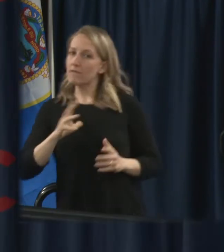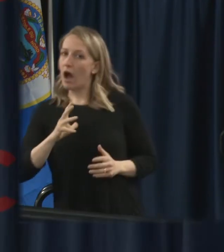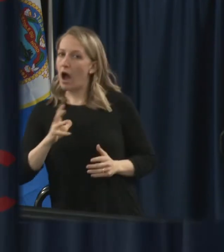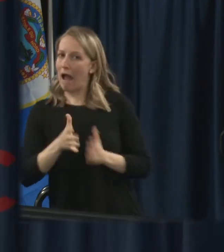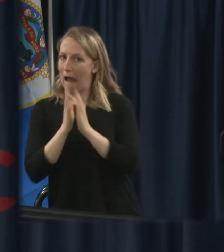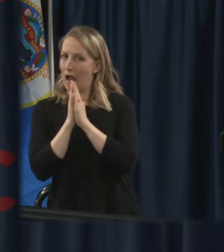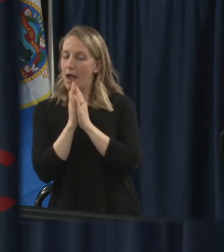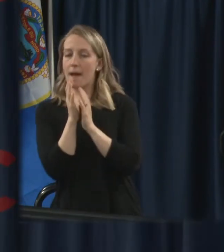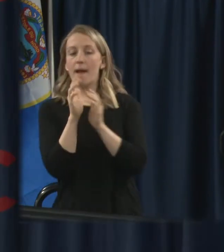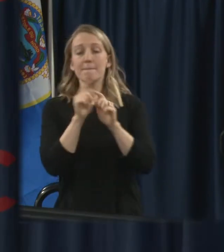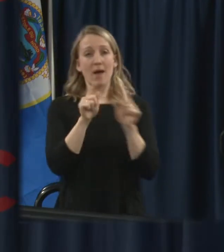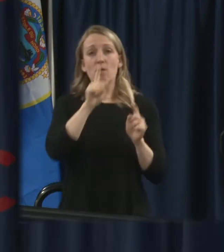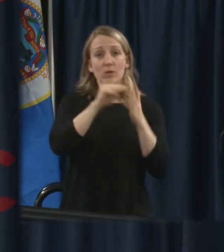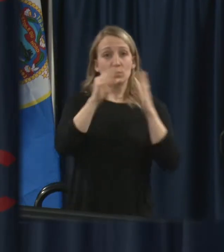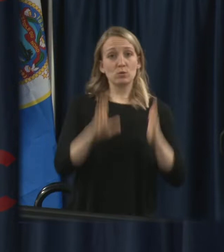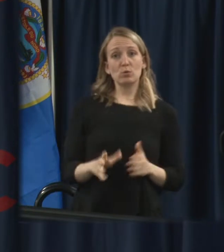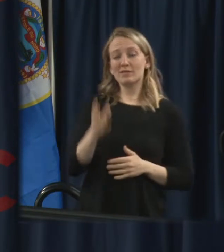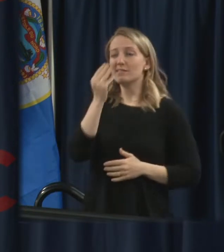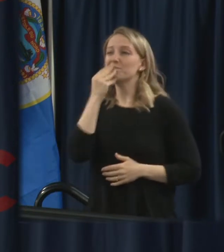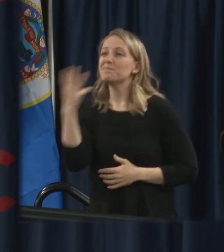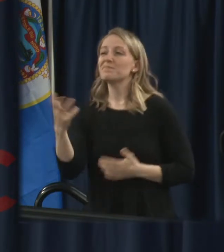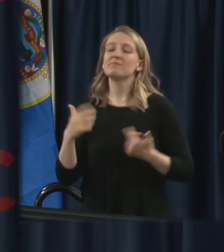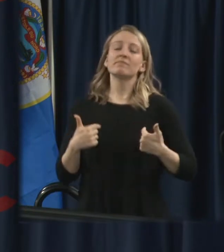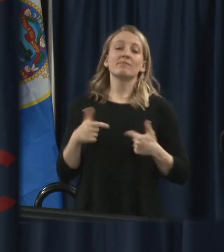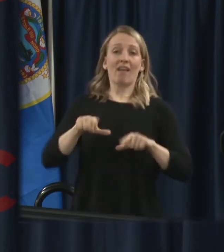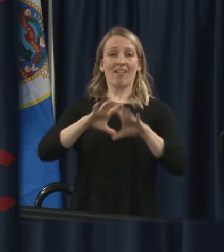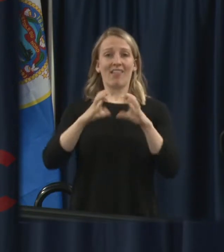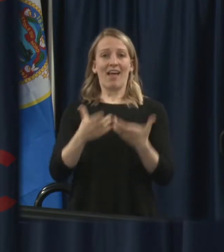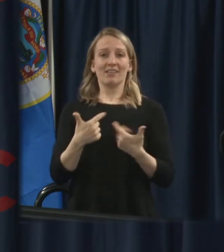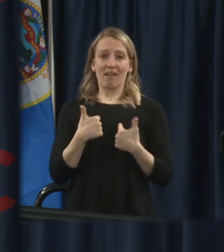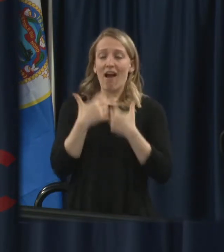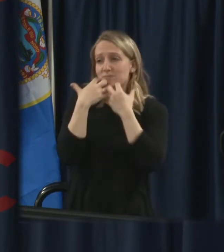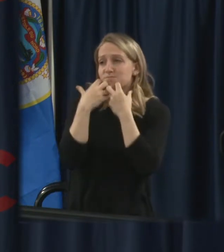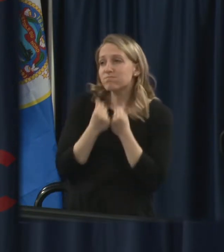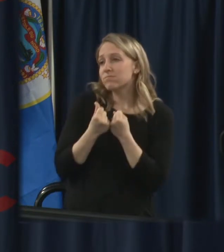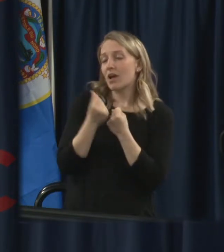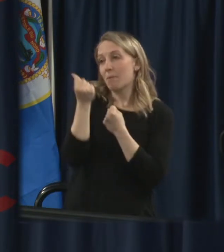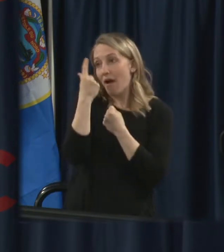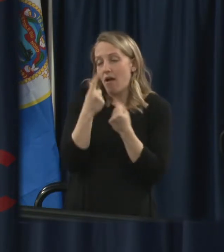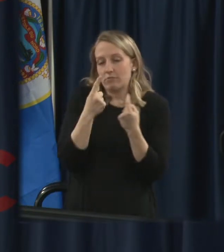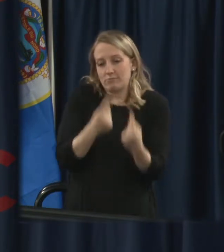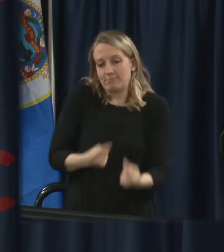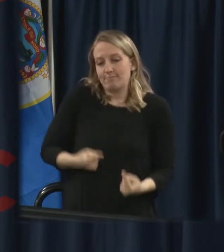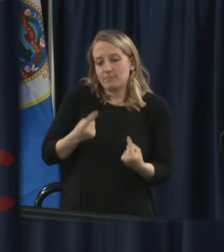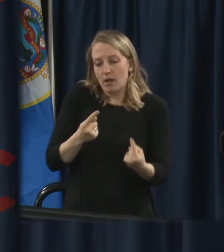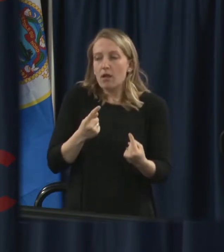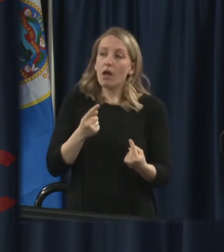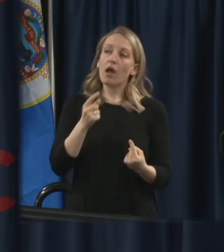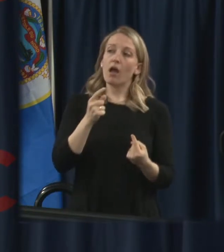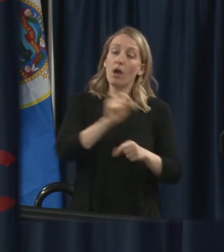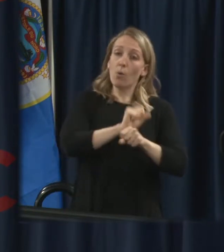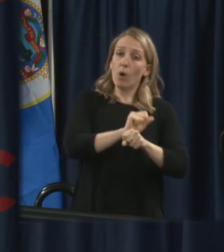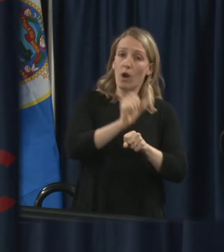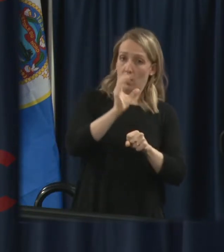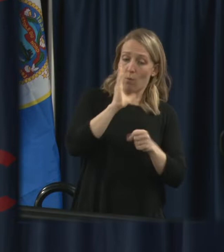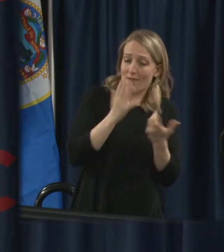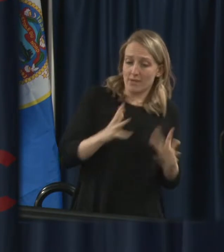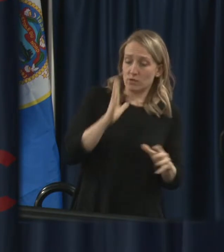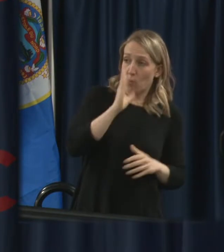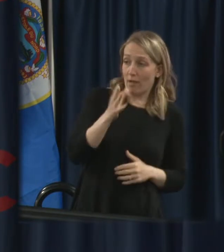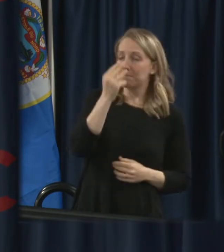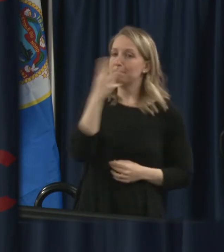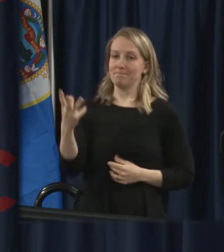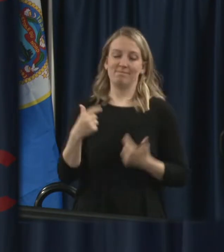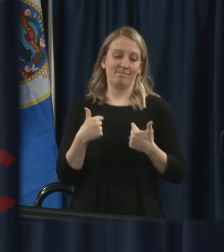just to say, I care about this class and I'm struggling. I'm going to get it done, but I want you to know I'm not